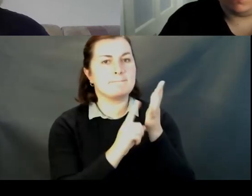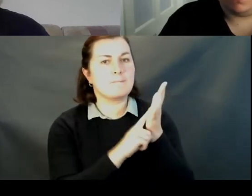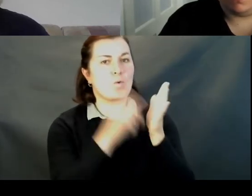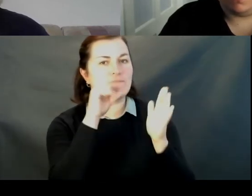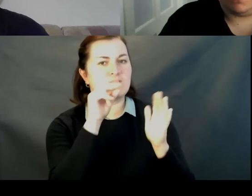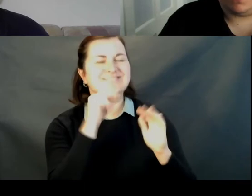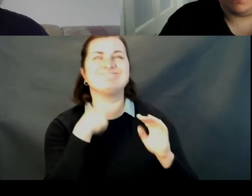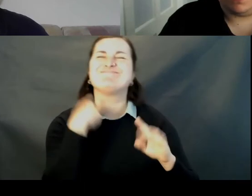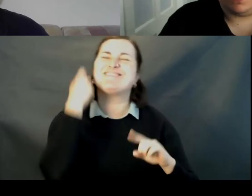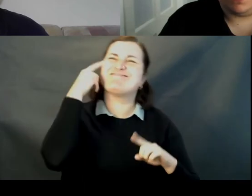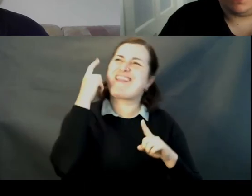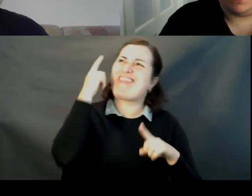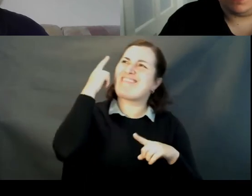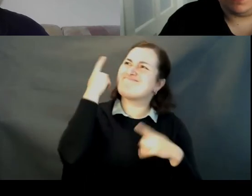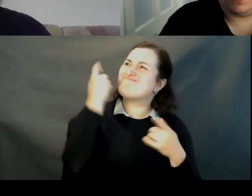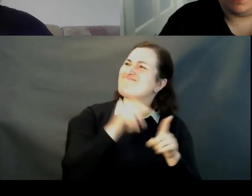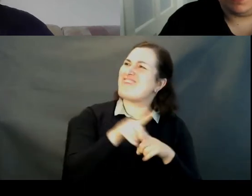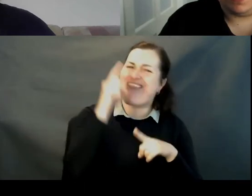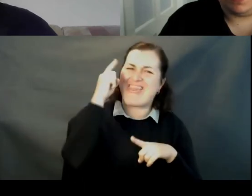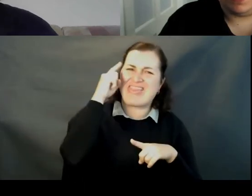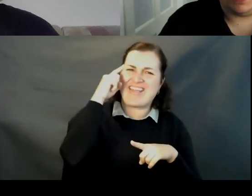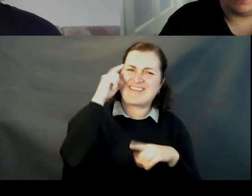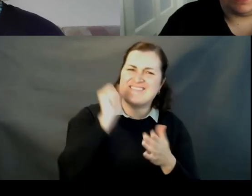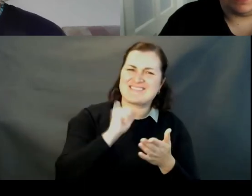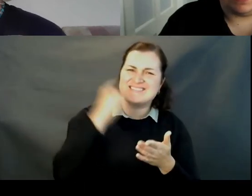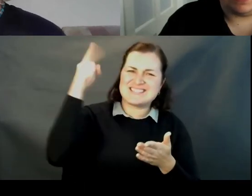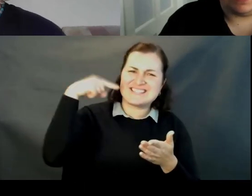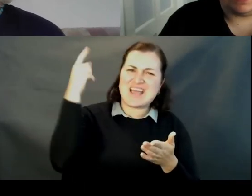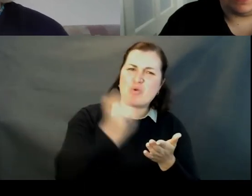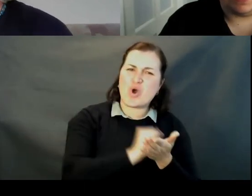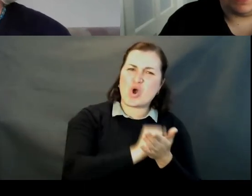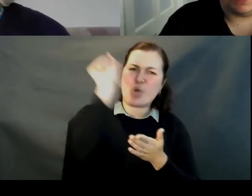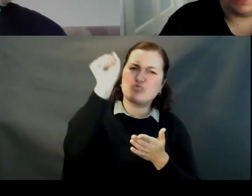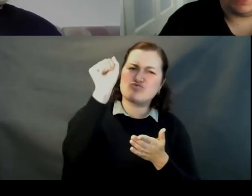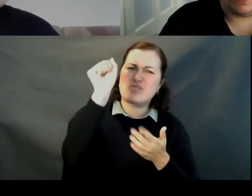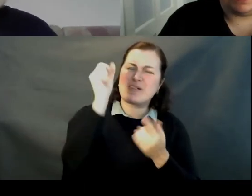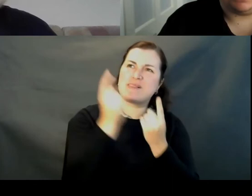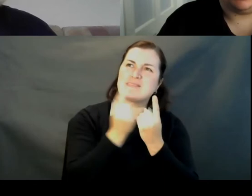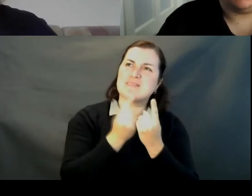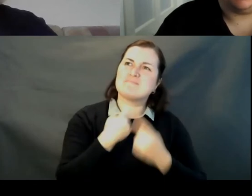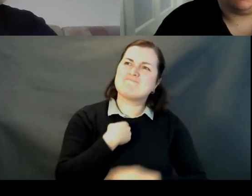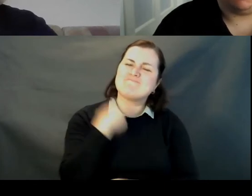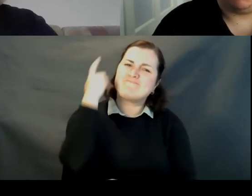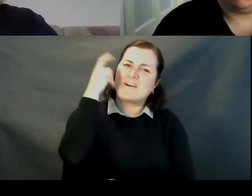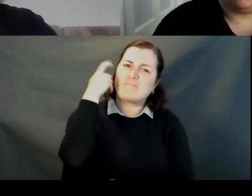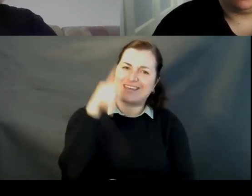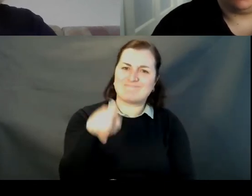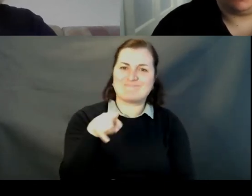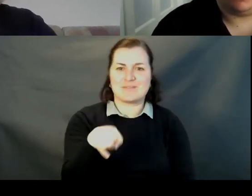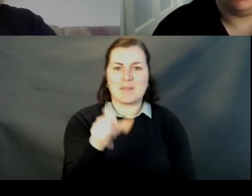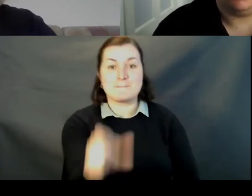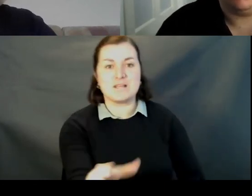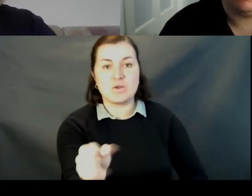for sound as well. It's hard thinking on the spot. Yes. I'm thinking that there must be a particular example. I